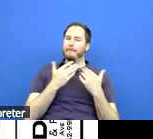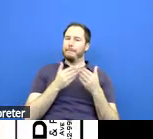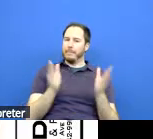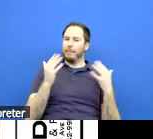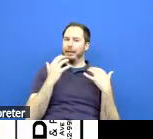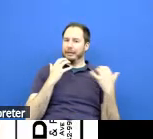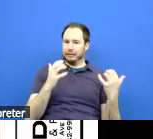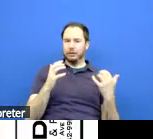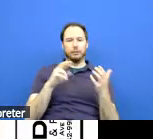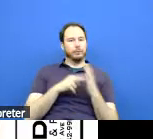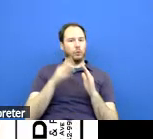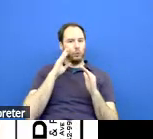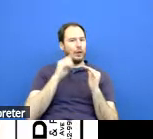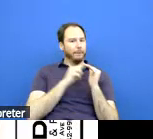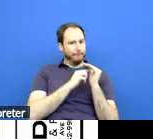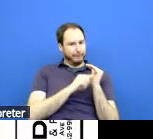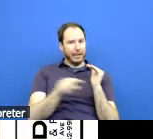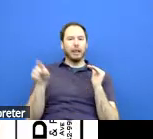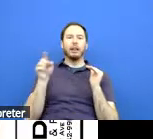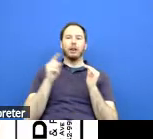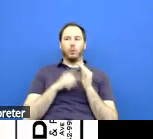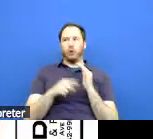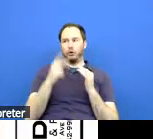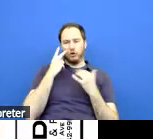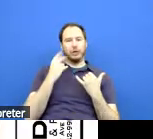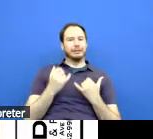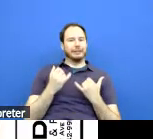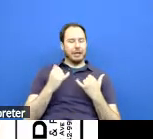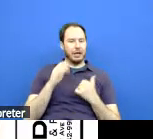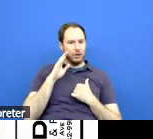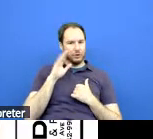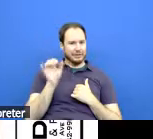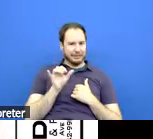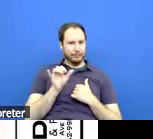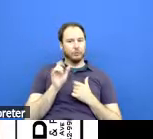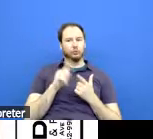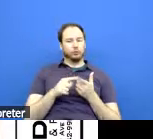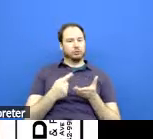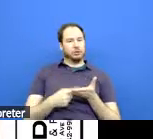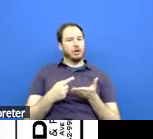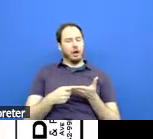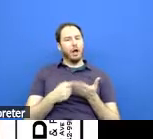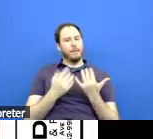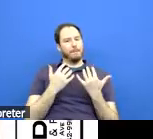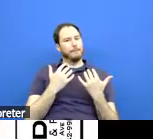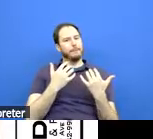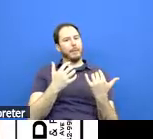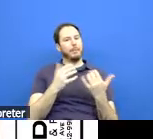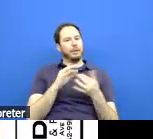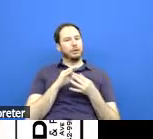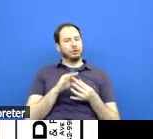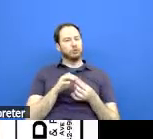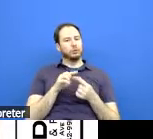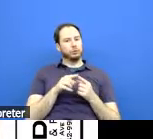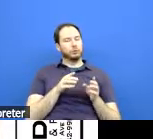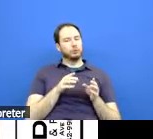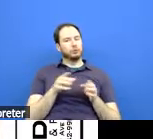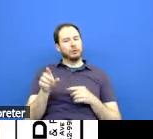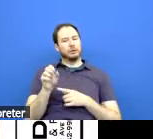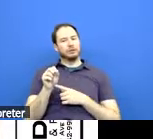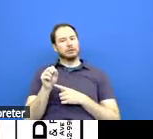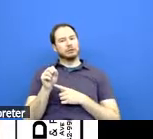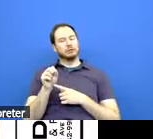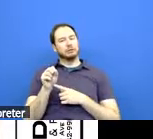you'll get a mailing very similar to what everybody got today, to go over the public hearing for the plan for the